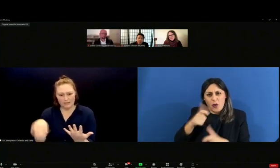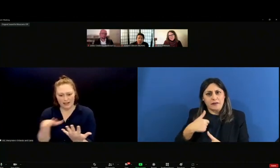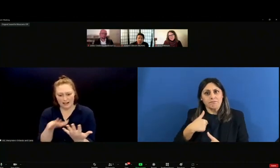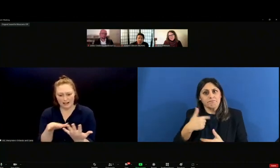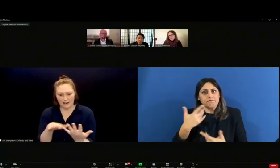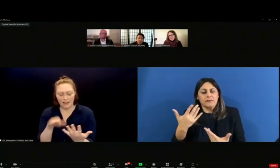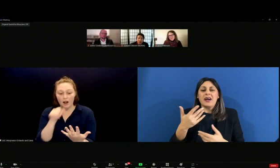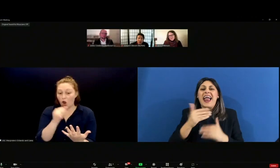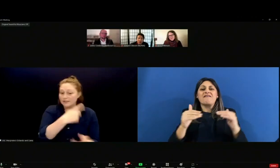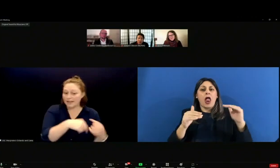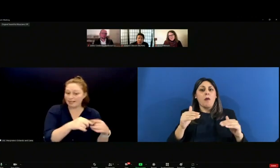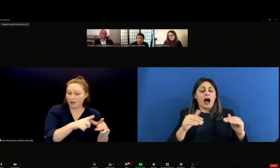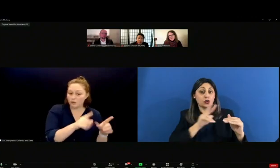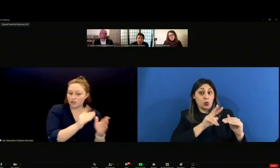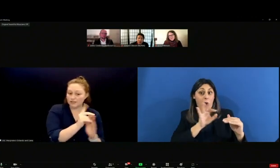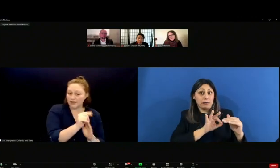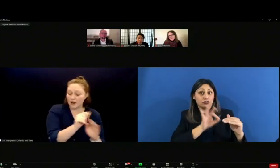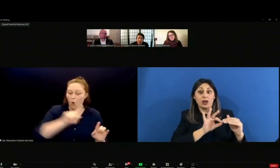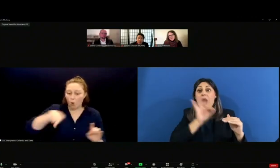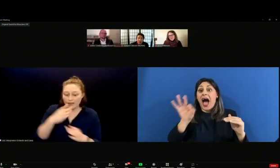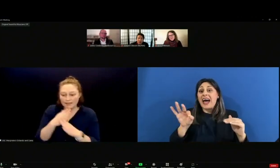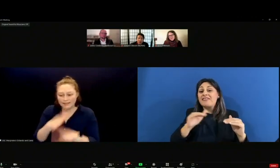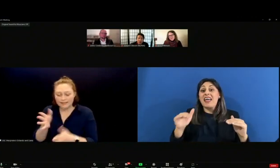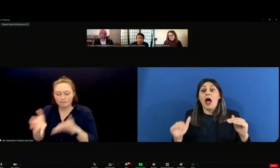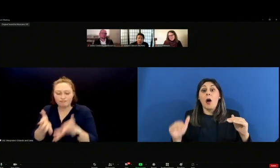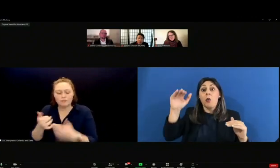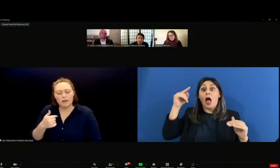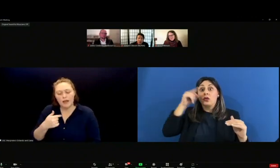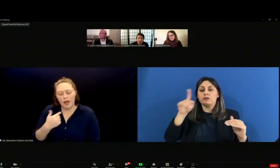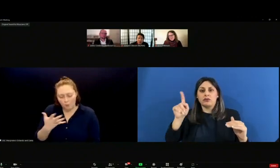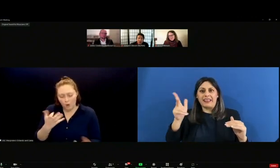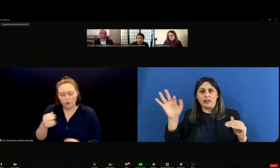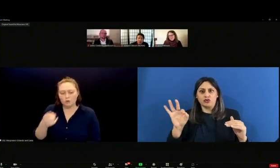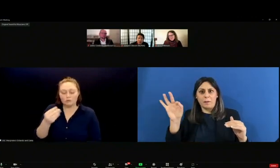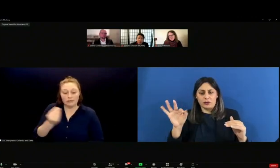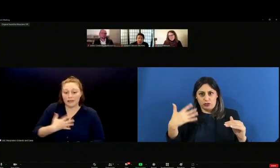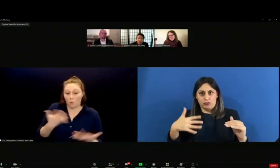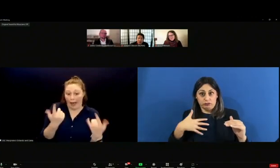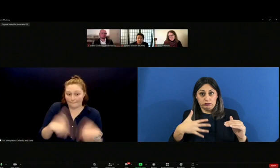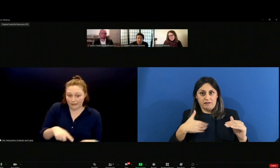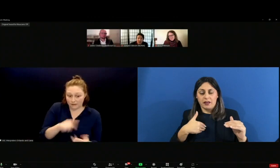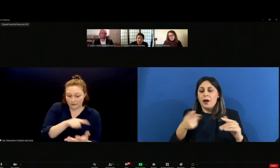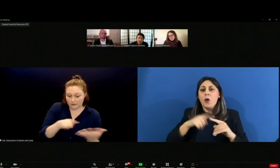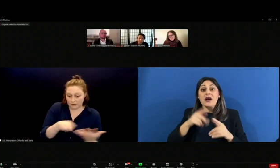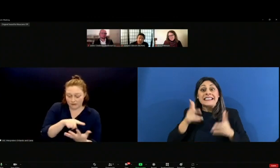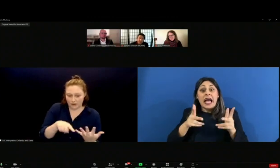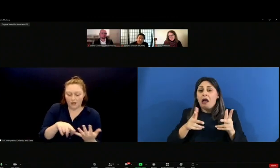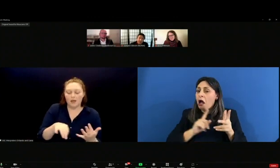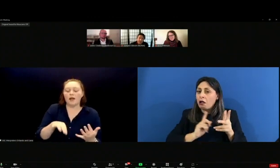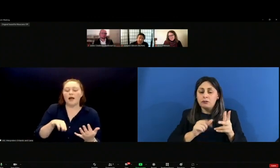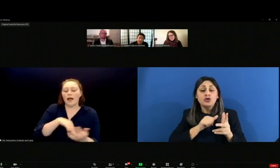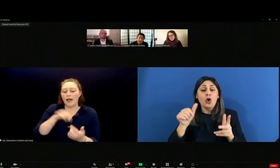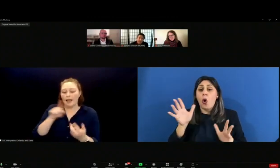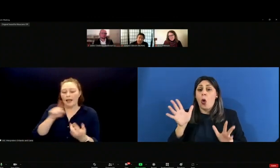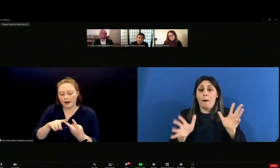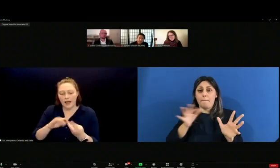only in the silent gesture data, and I want you to speculate also, besides telling us what happened there, speculate on how that might have affected your results.